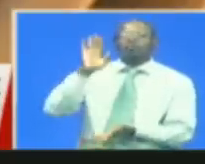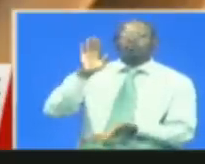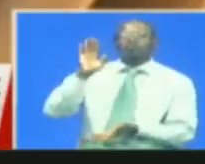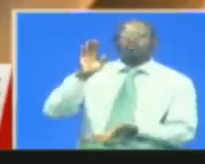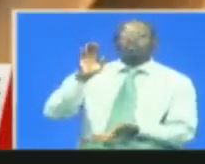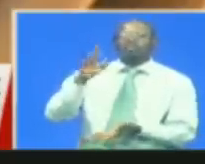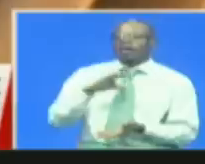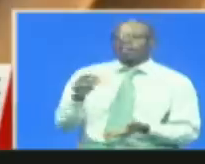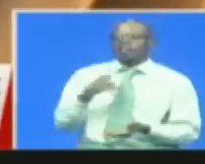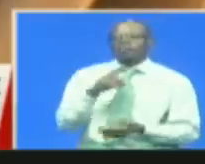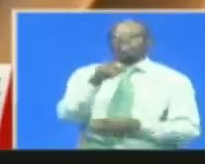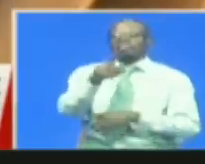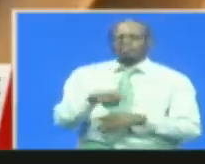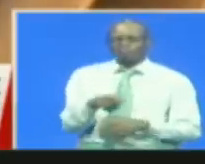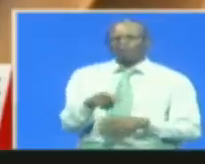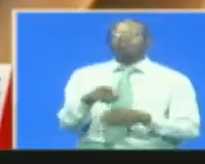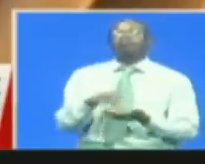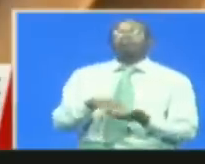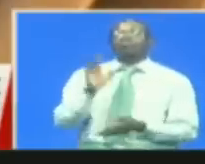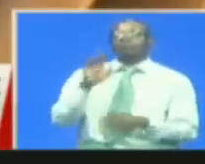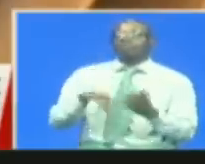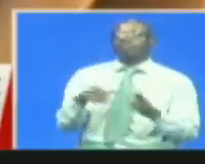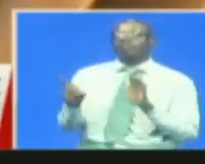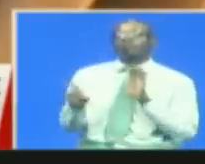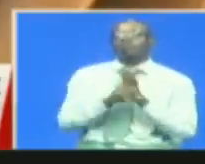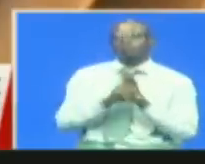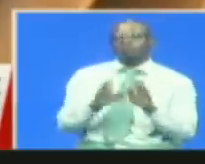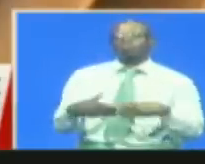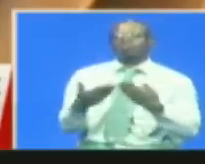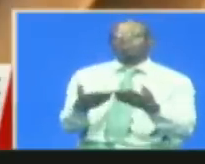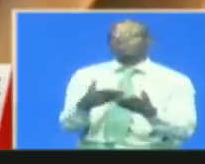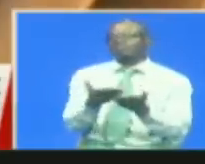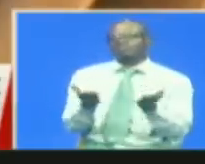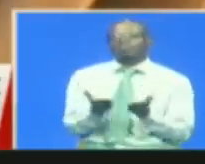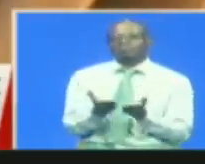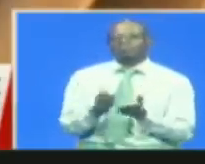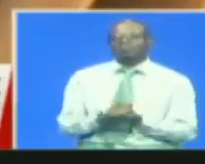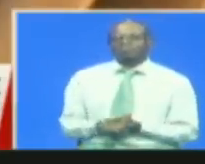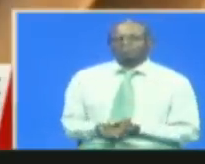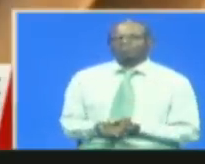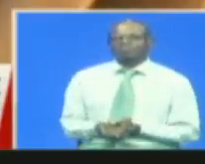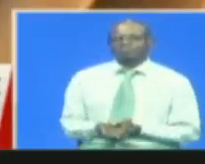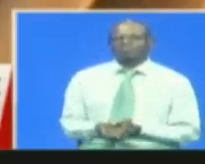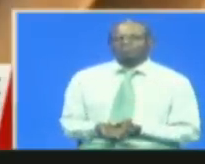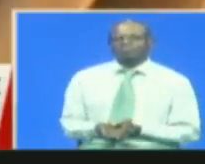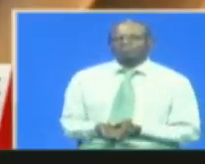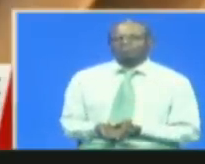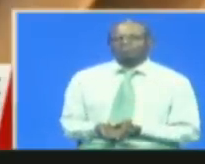and they will demand more than what the law provides them.